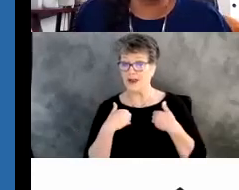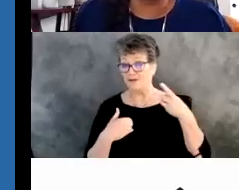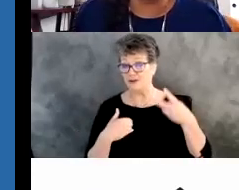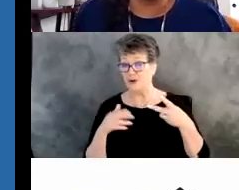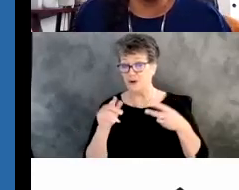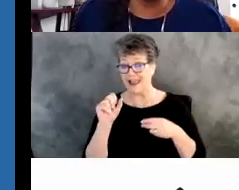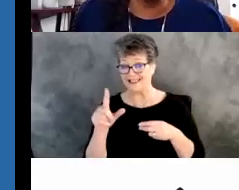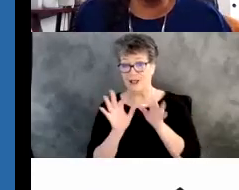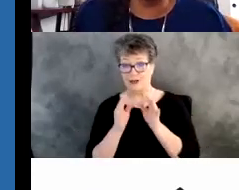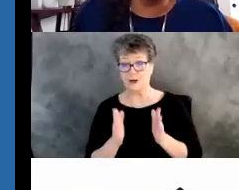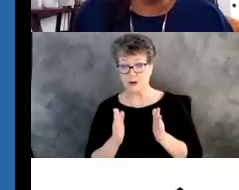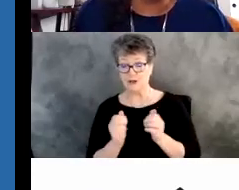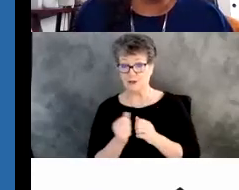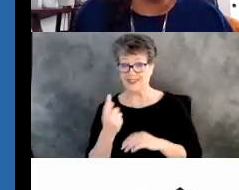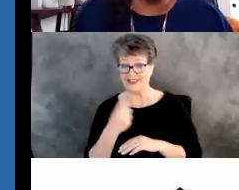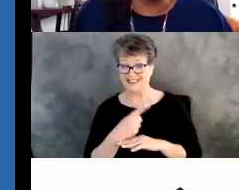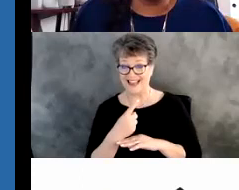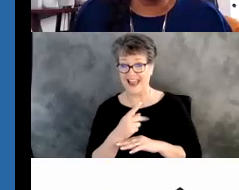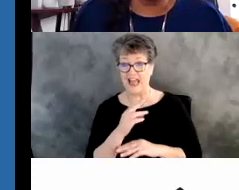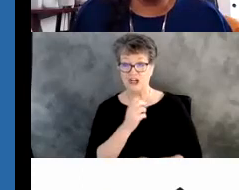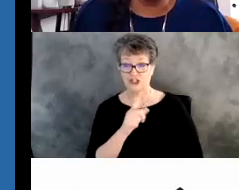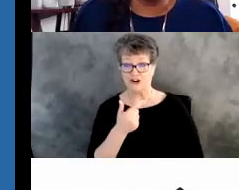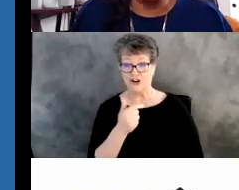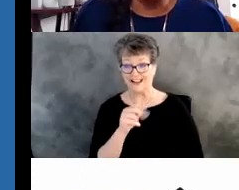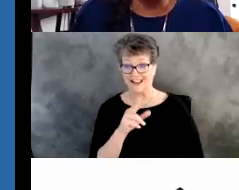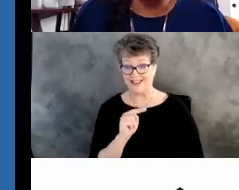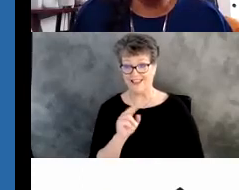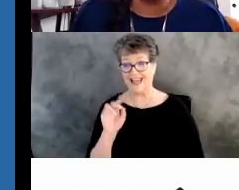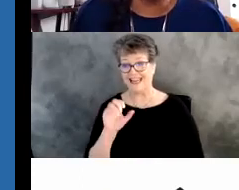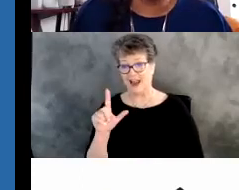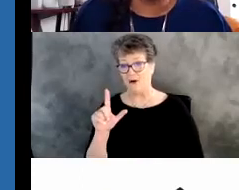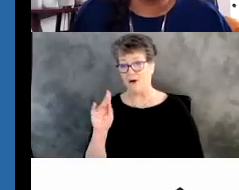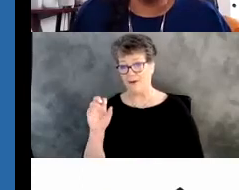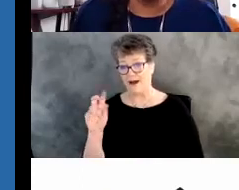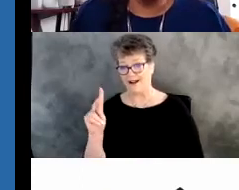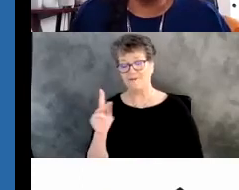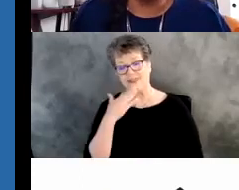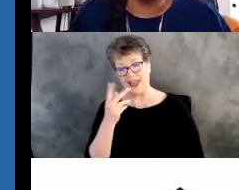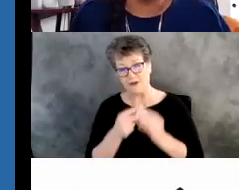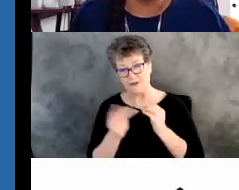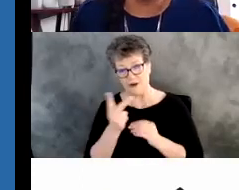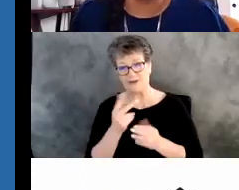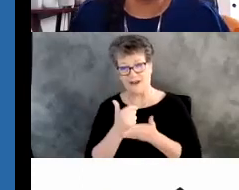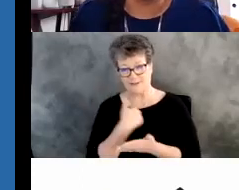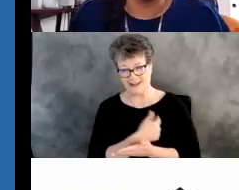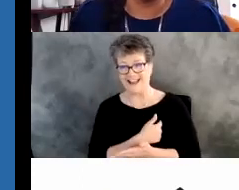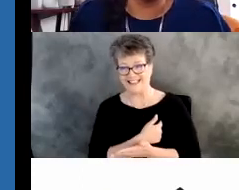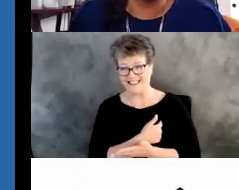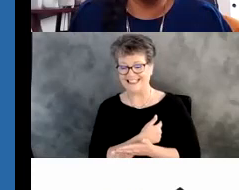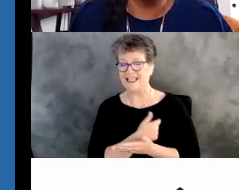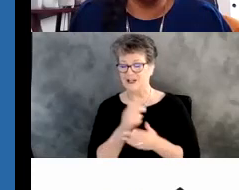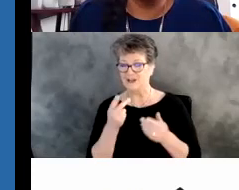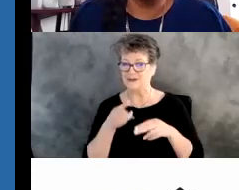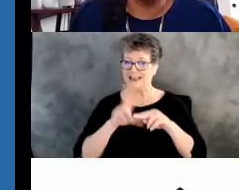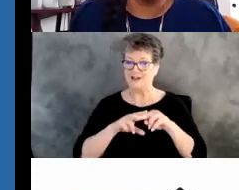Sign Language interpreters with us, Cheryl Gallen and Carol Buck. Thank you both for helping us increase accessibility of